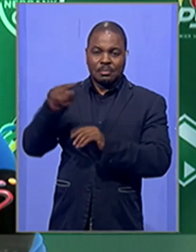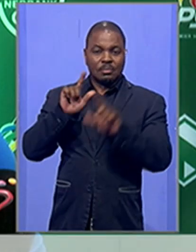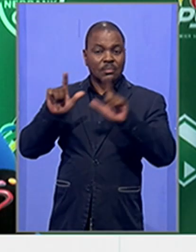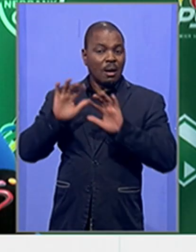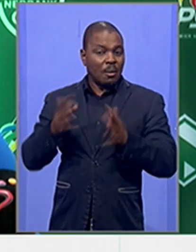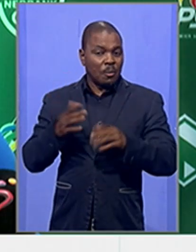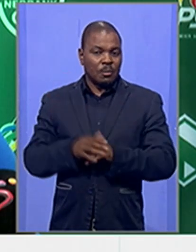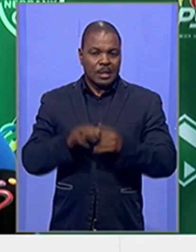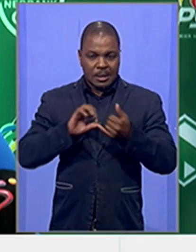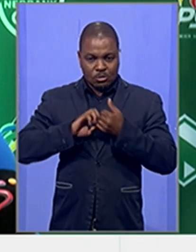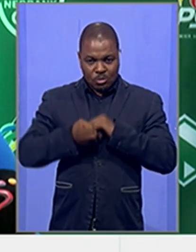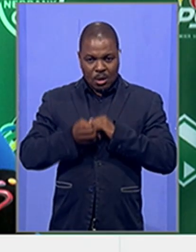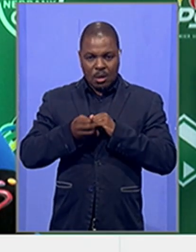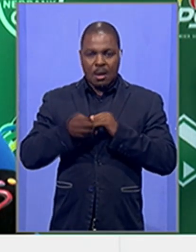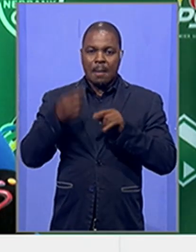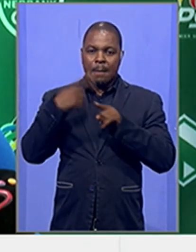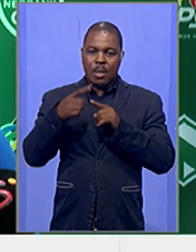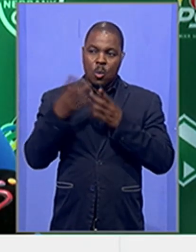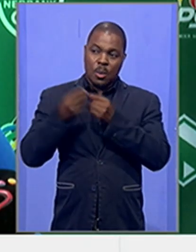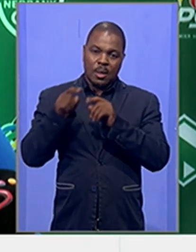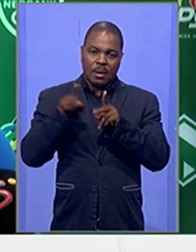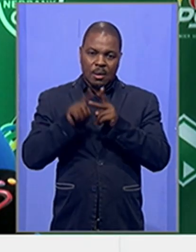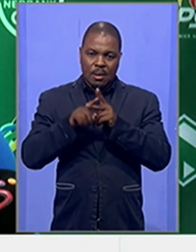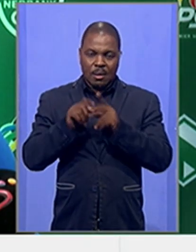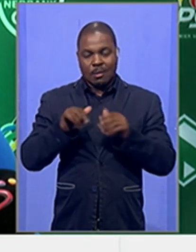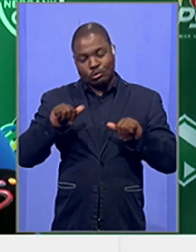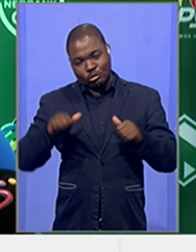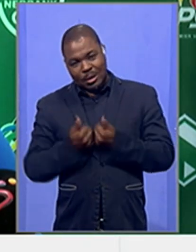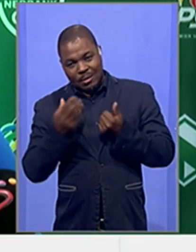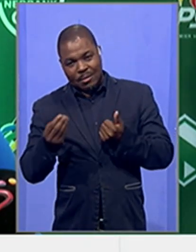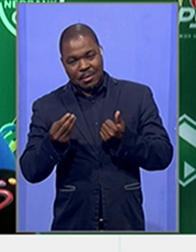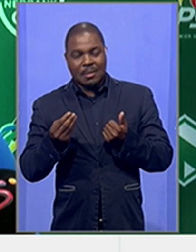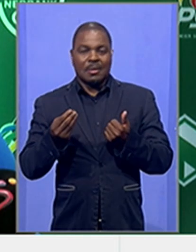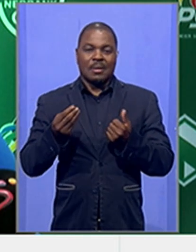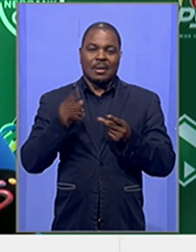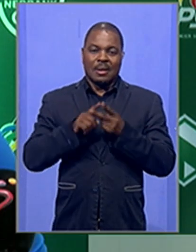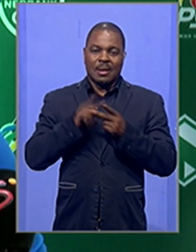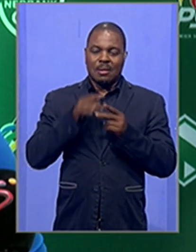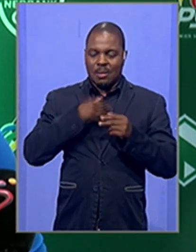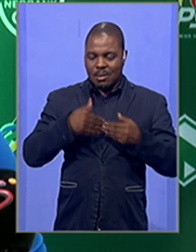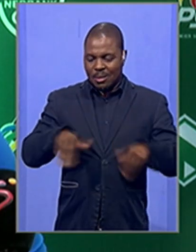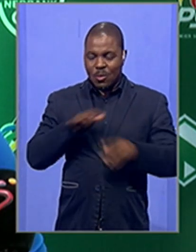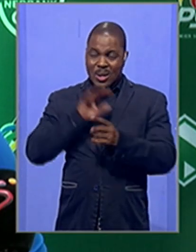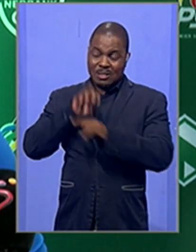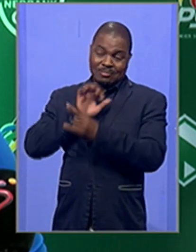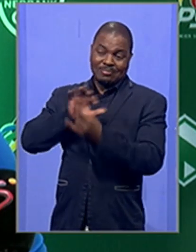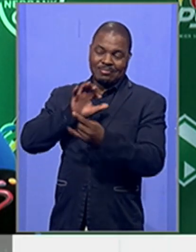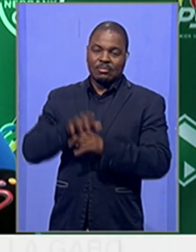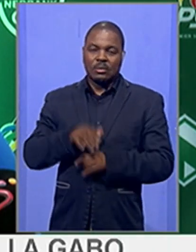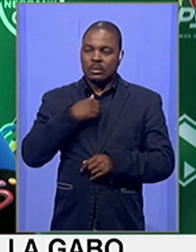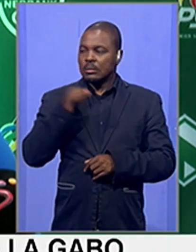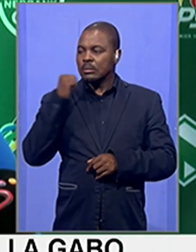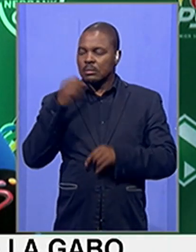Is to try to go at them Which gives you other challenges It leaves you a little bit exposed But we saw a game